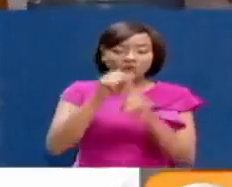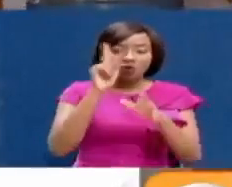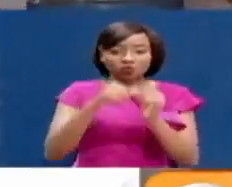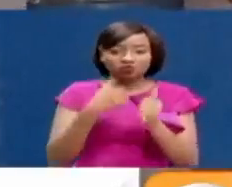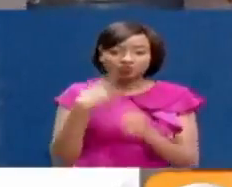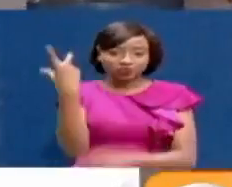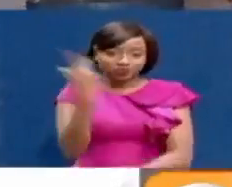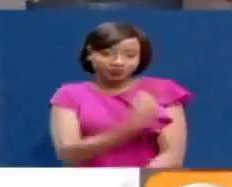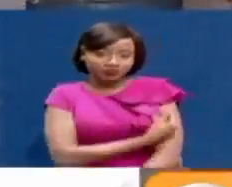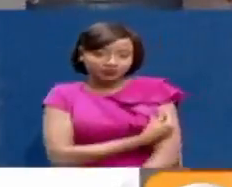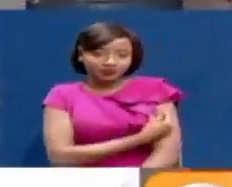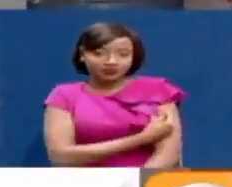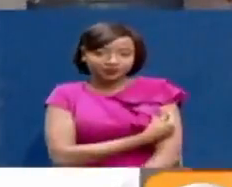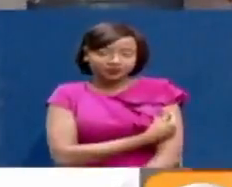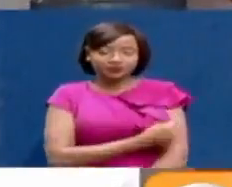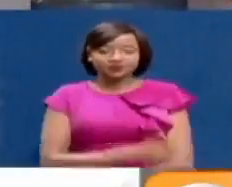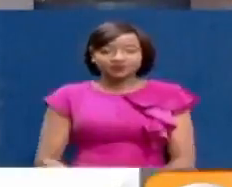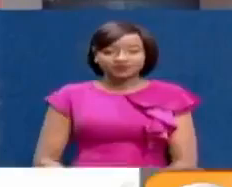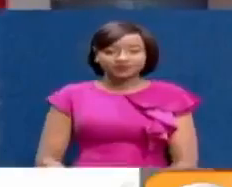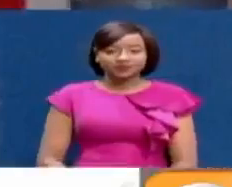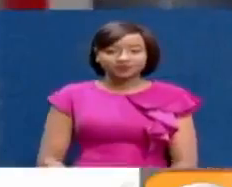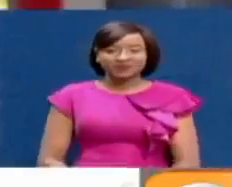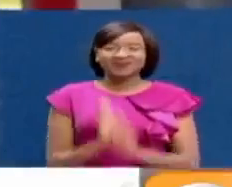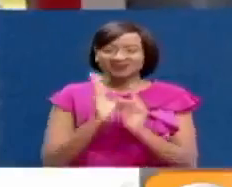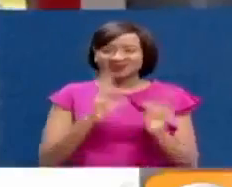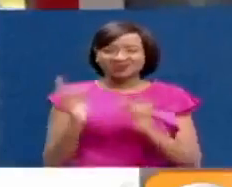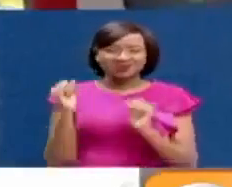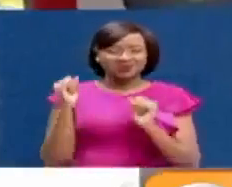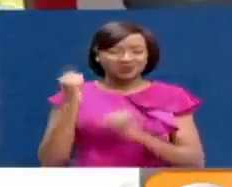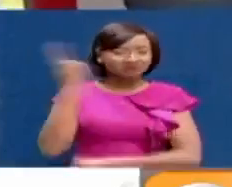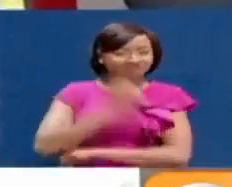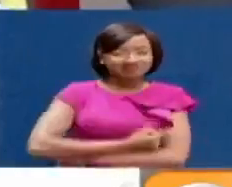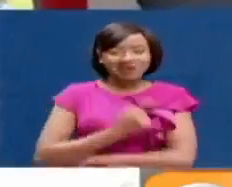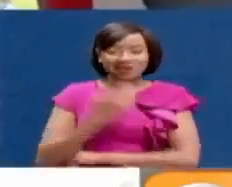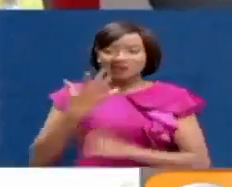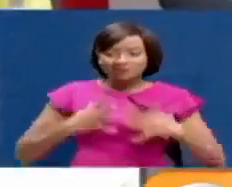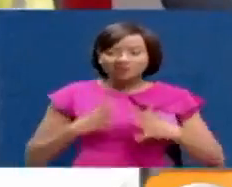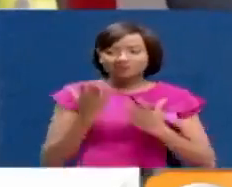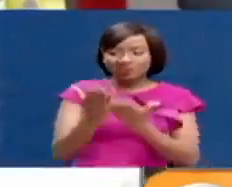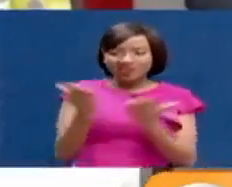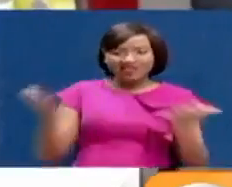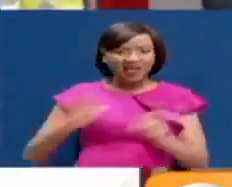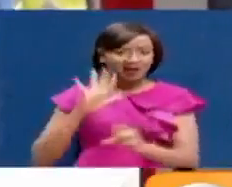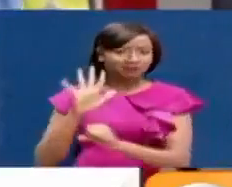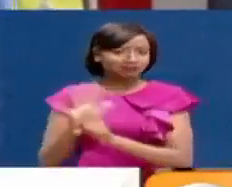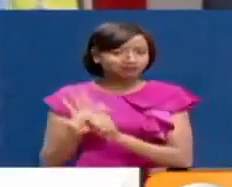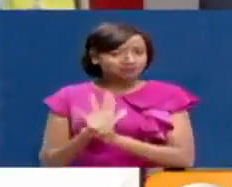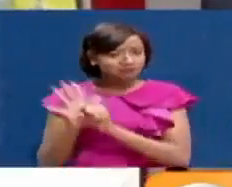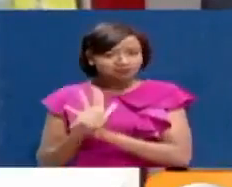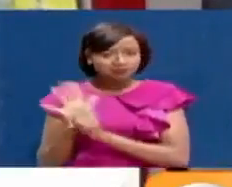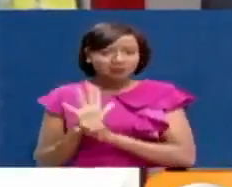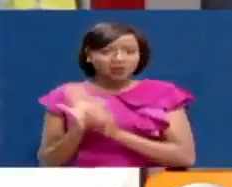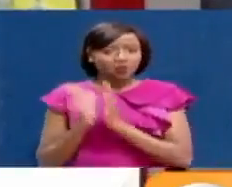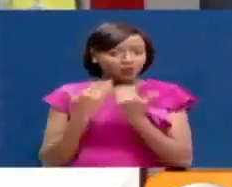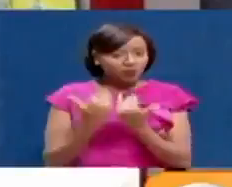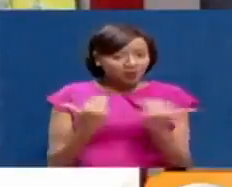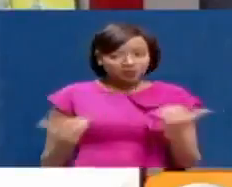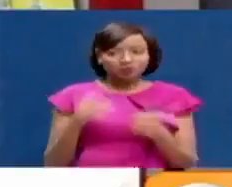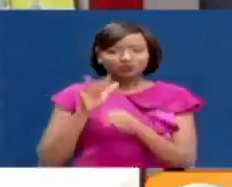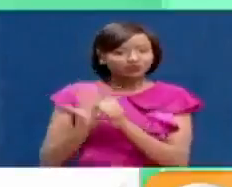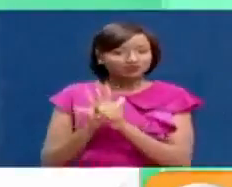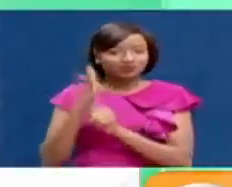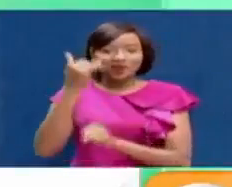child's meningitis jab. On a normal day, this lobby would have been full of mothers and their children waiting for